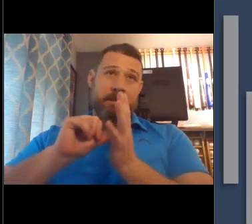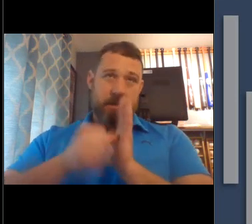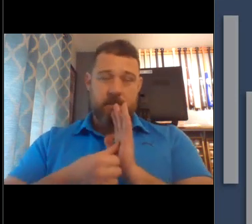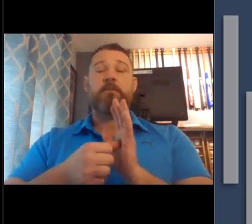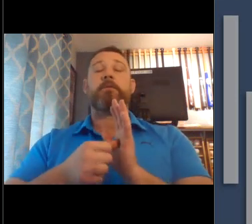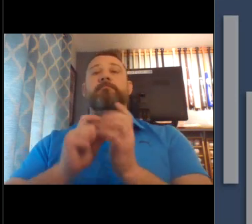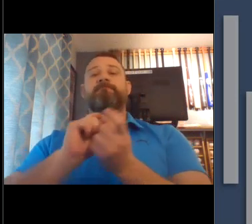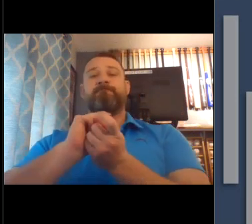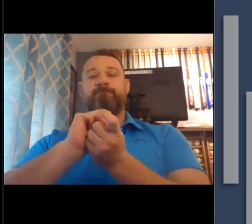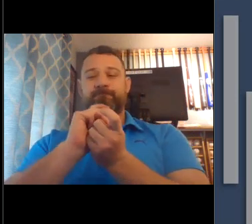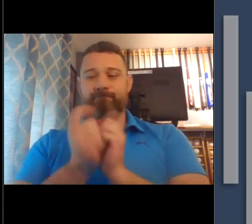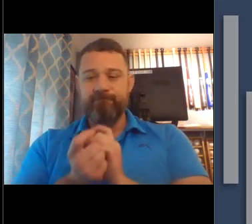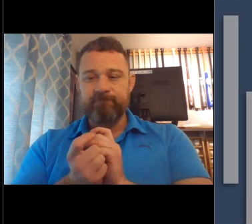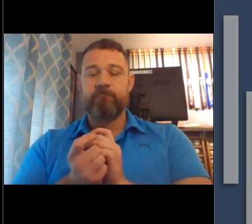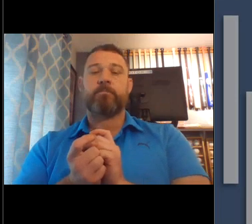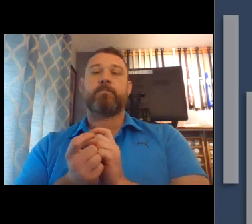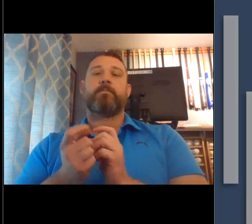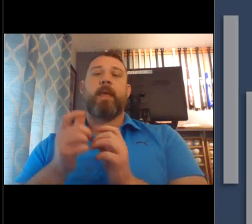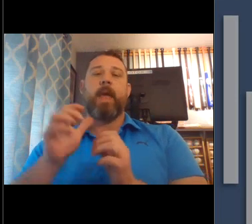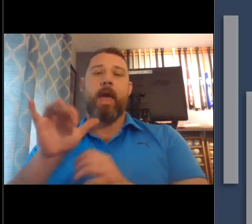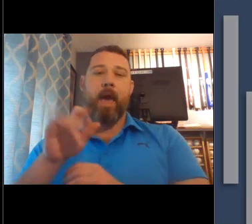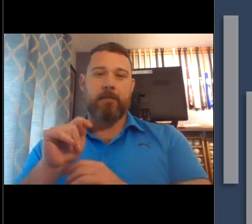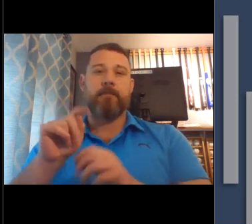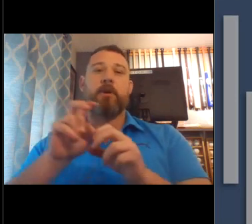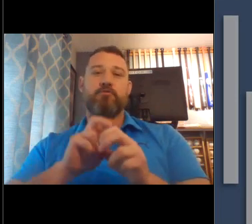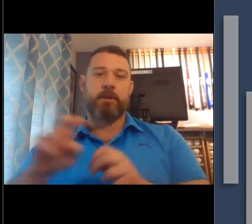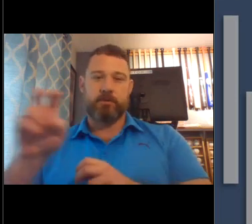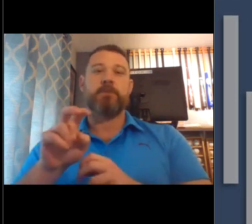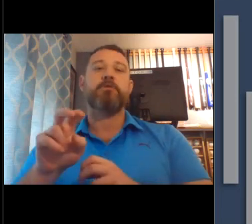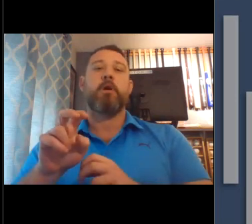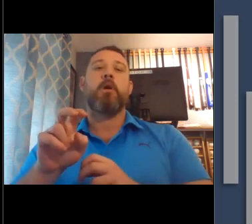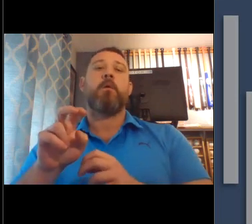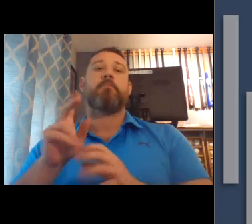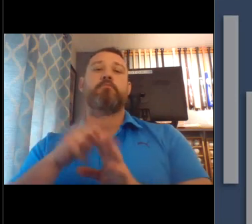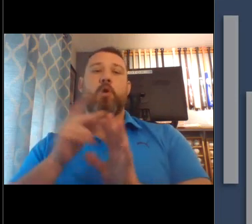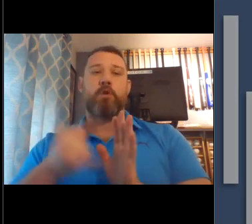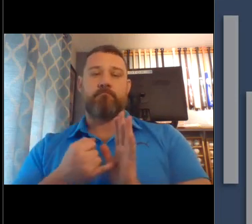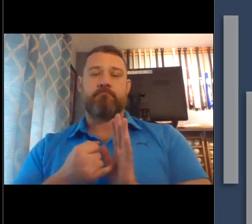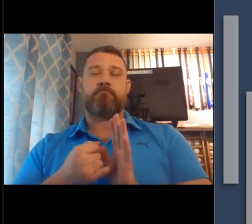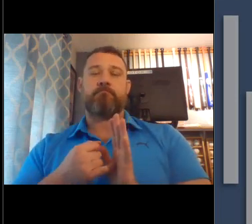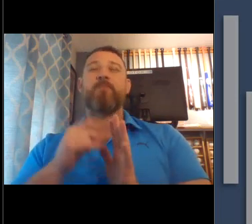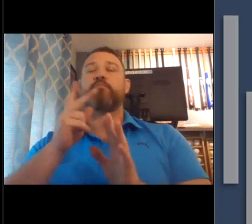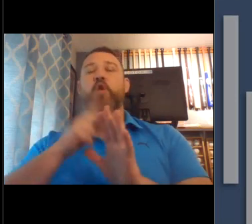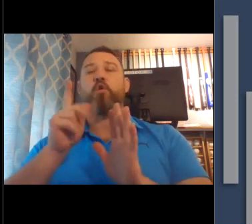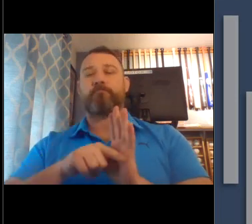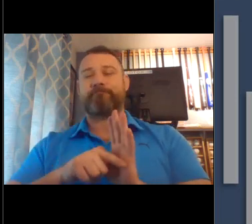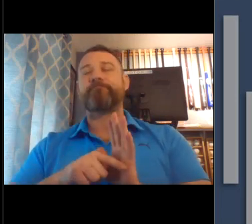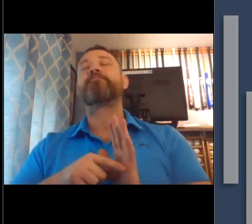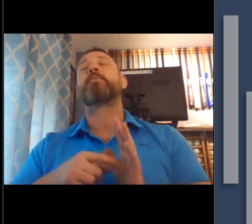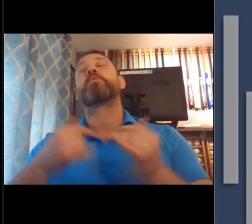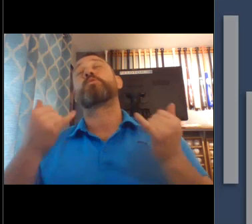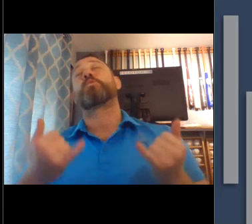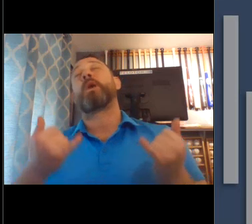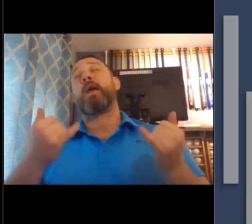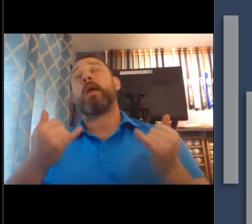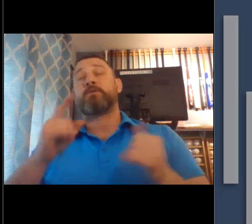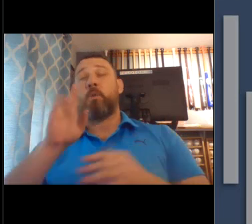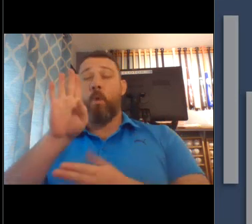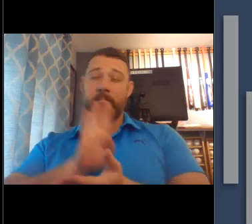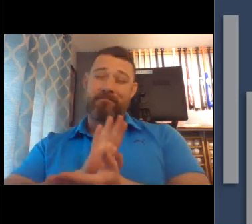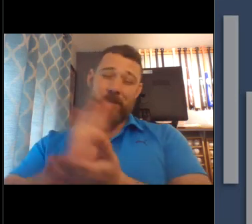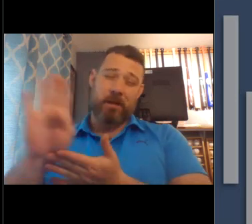heavily oversubscribed active transportation program. Today, a year later, having received a $1 billion general fund